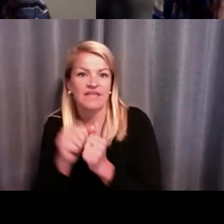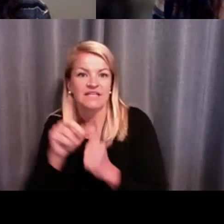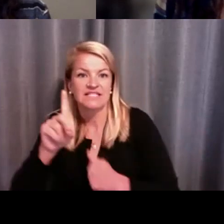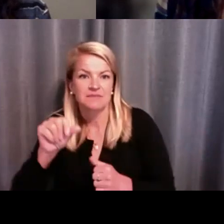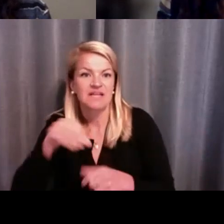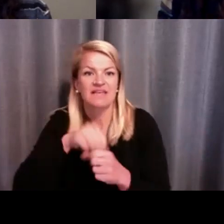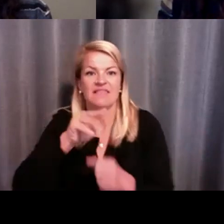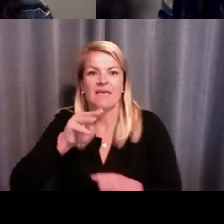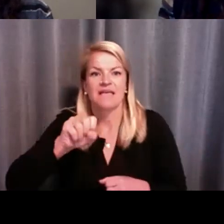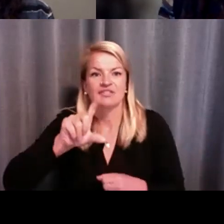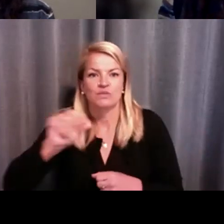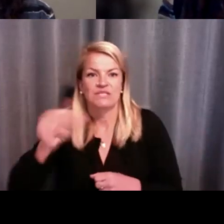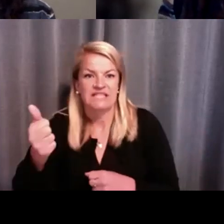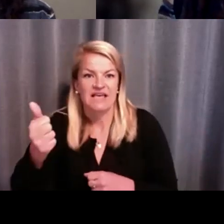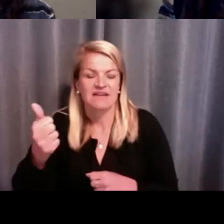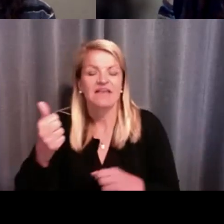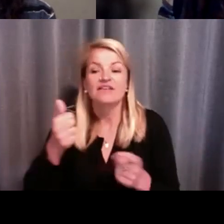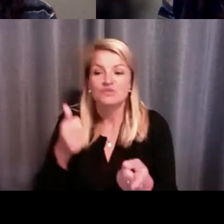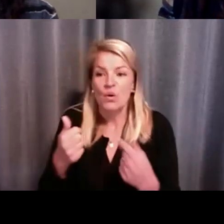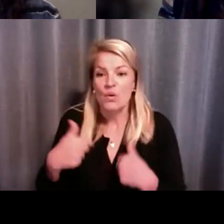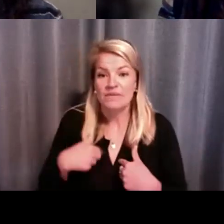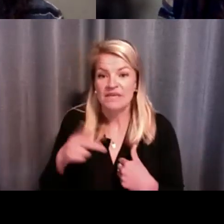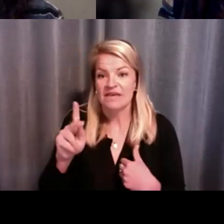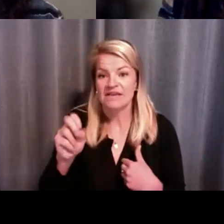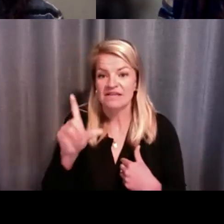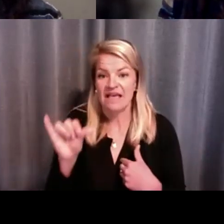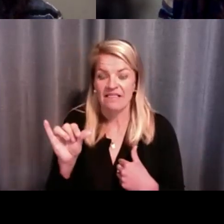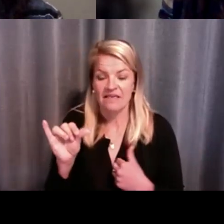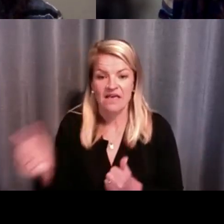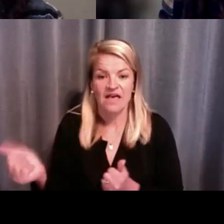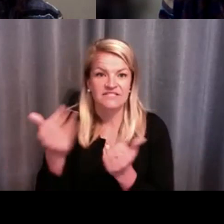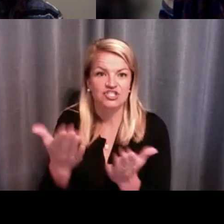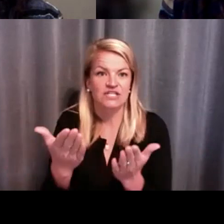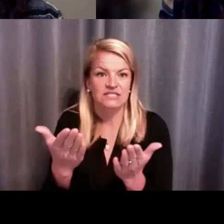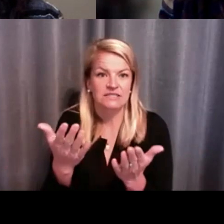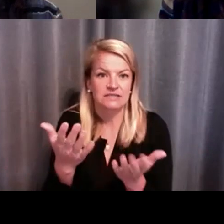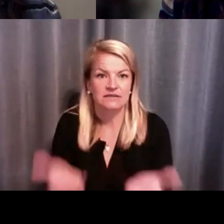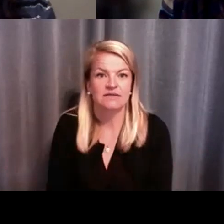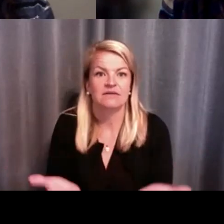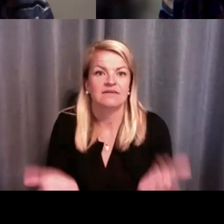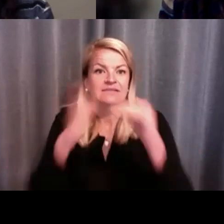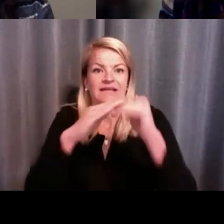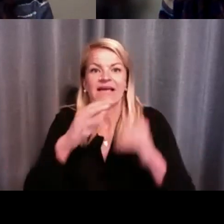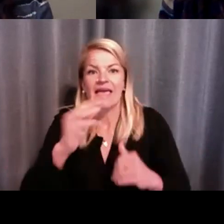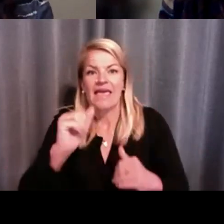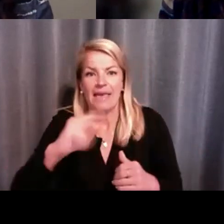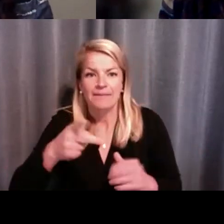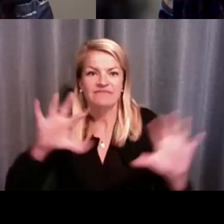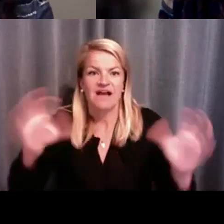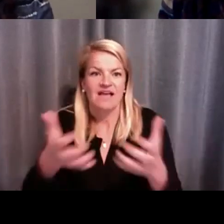2010. And therefore, Kelly and I have suggested the amplifying and stronger signaling